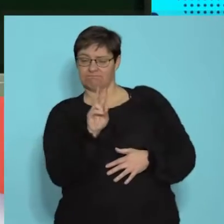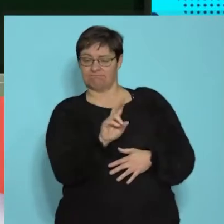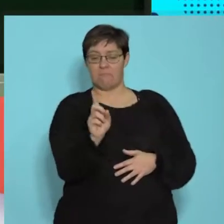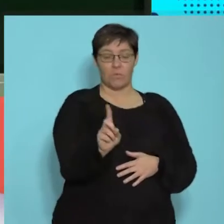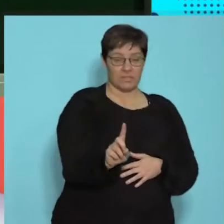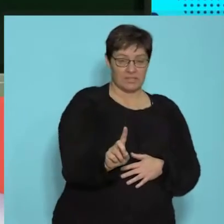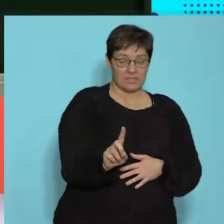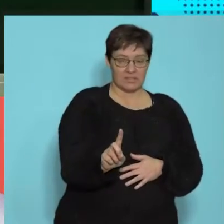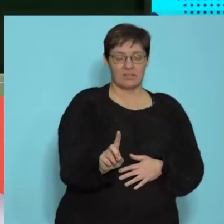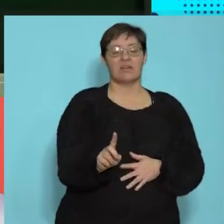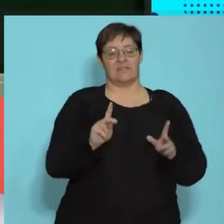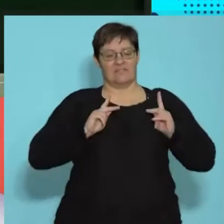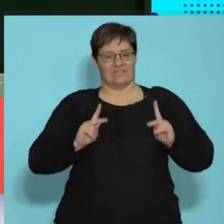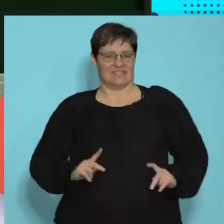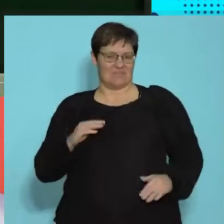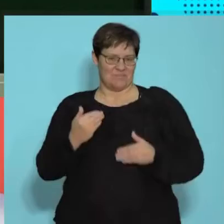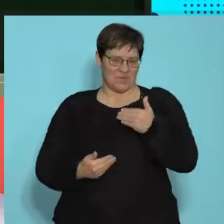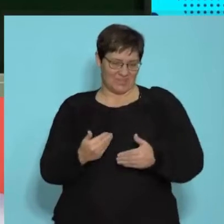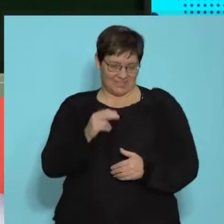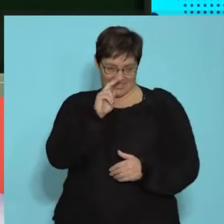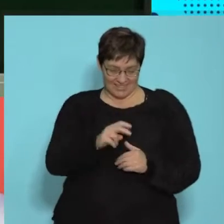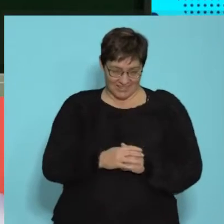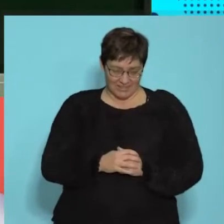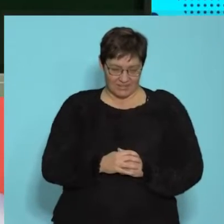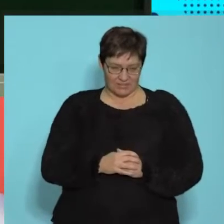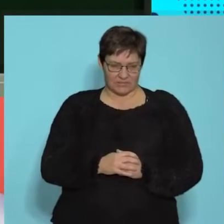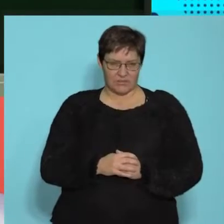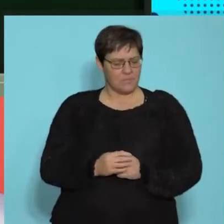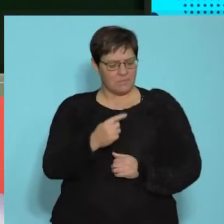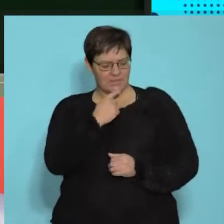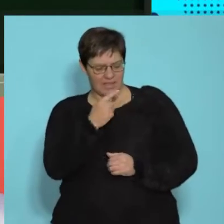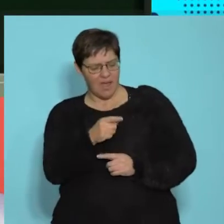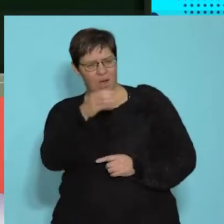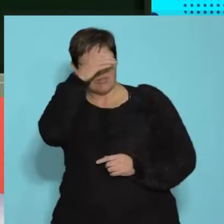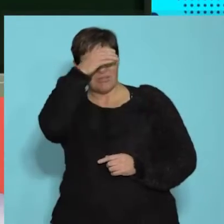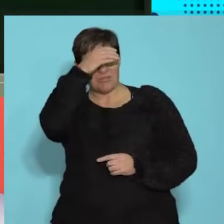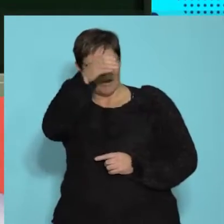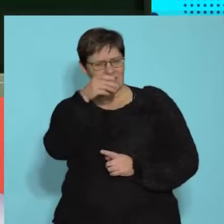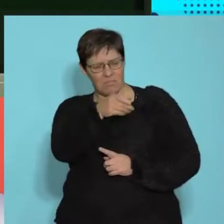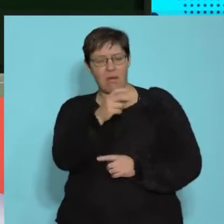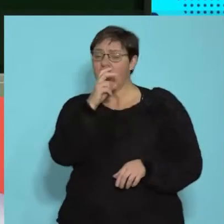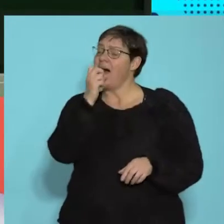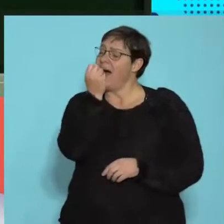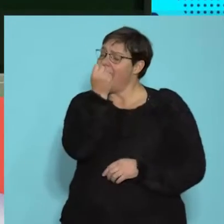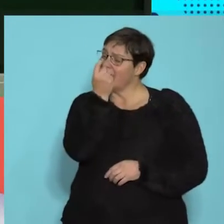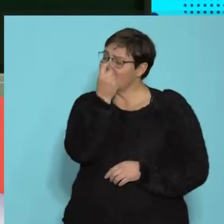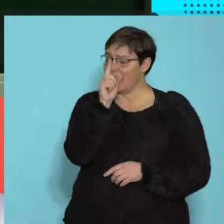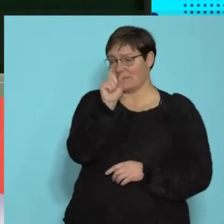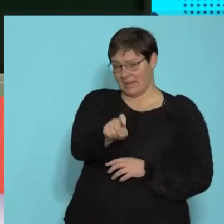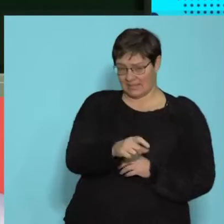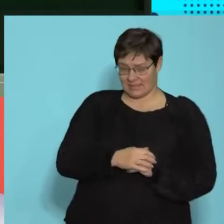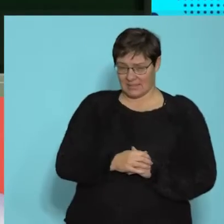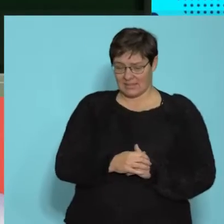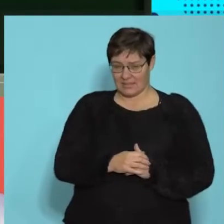to look at an actual physical process. Now, as I said to you, one concept that we really need to